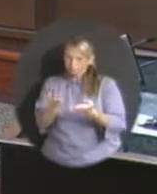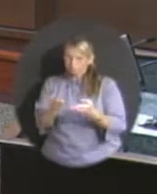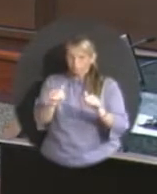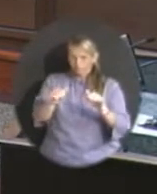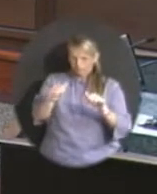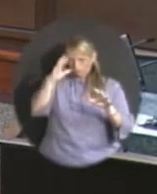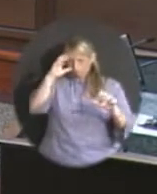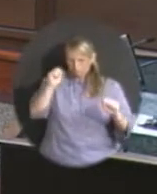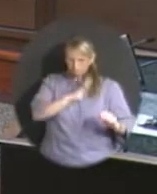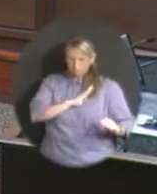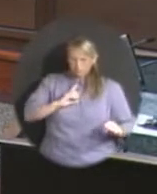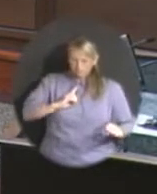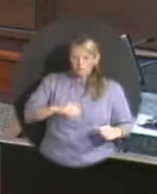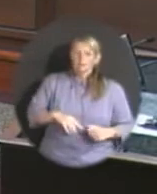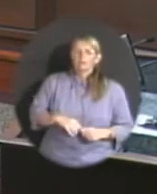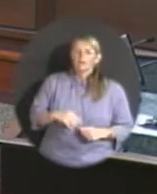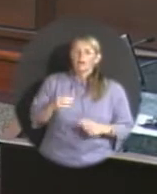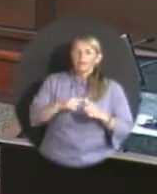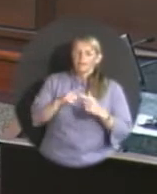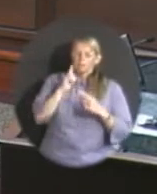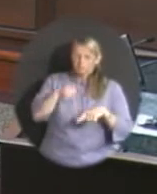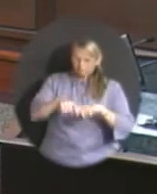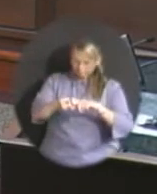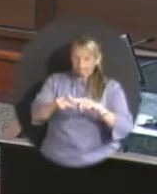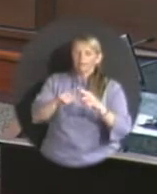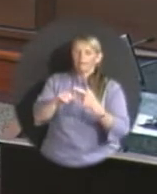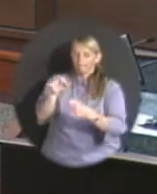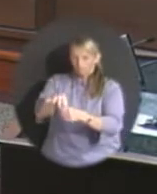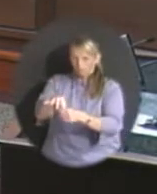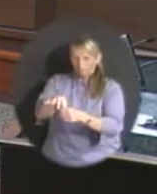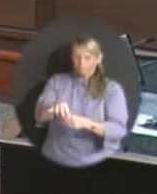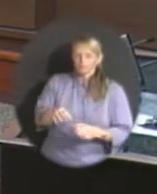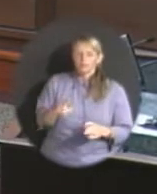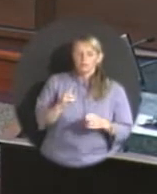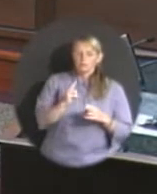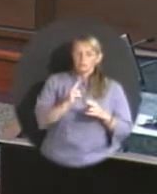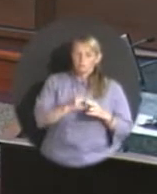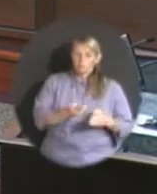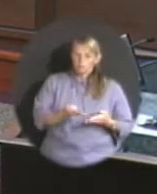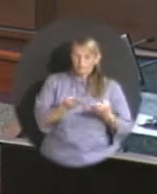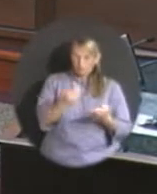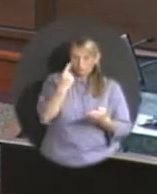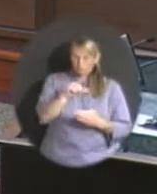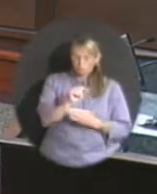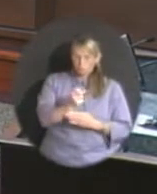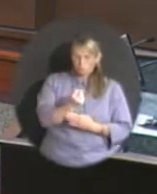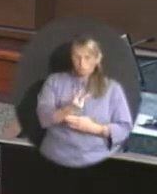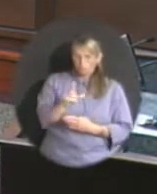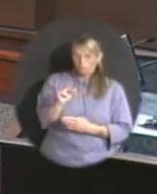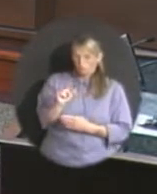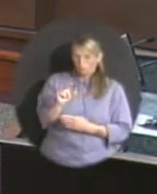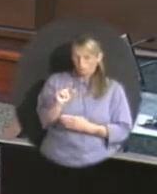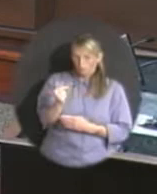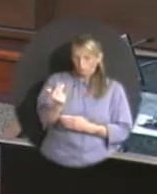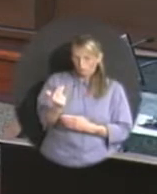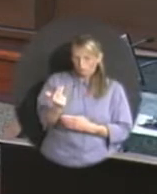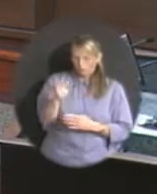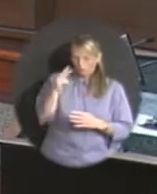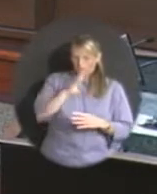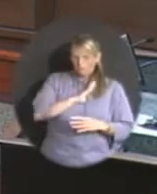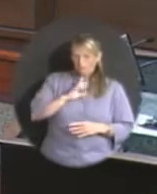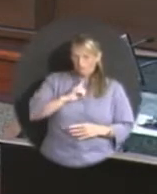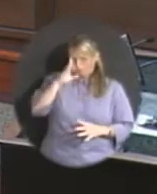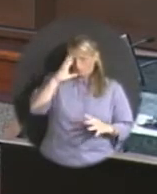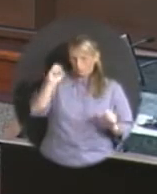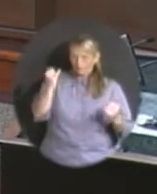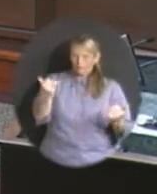cease nominations and then vote. So nominations for the 2012-2013 board president are now on the